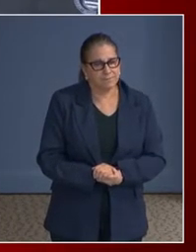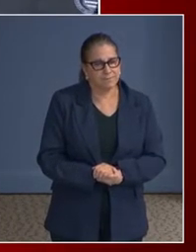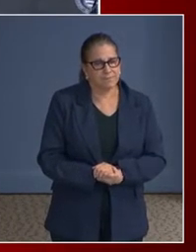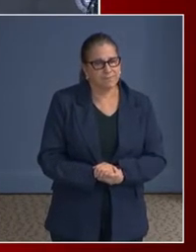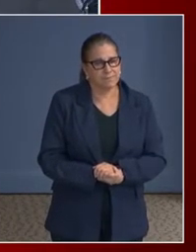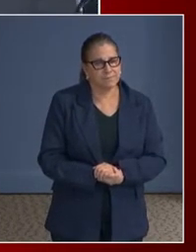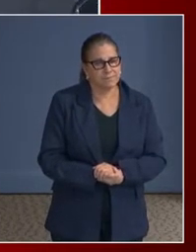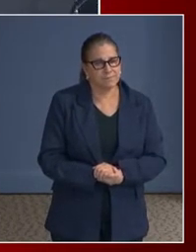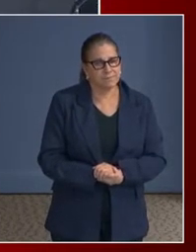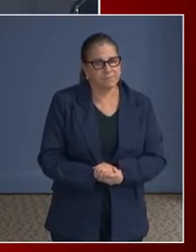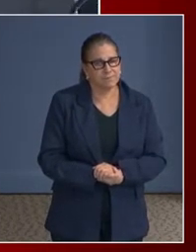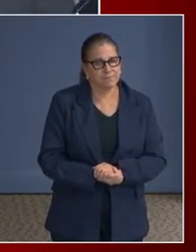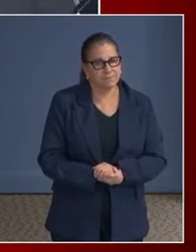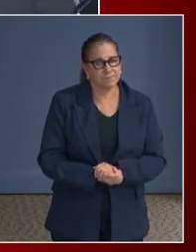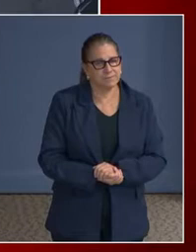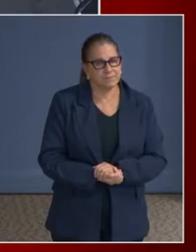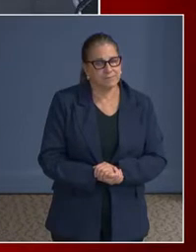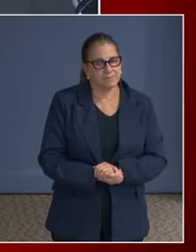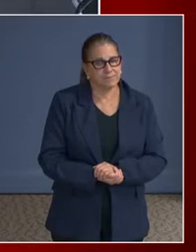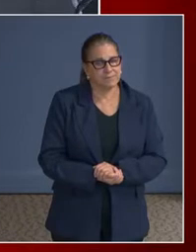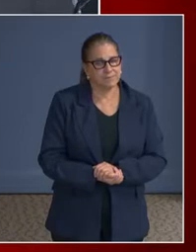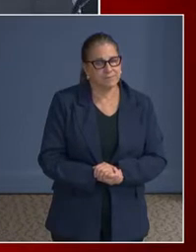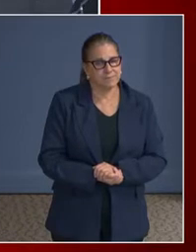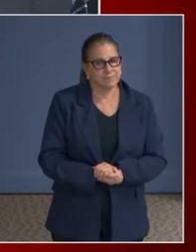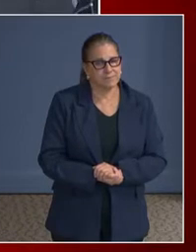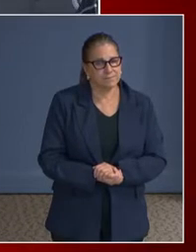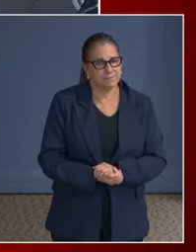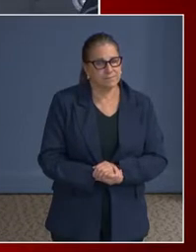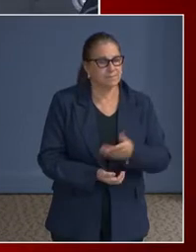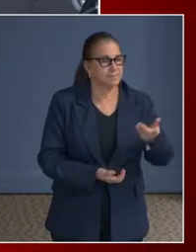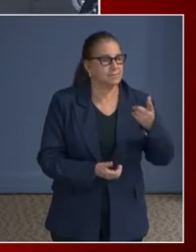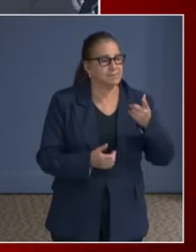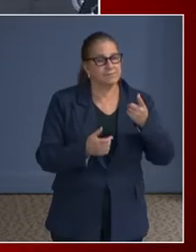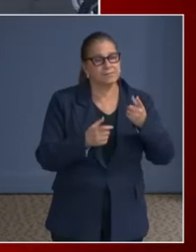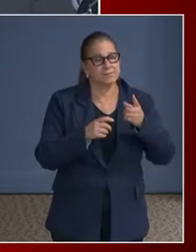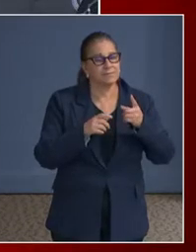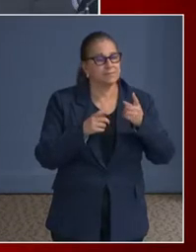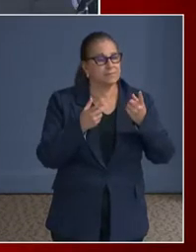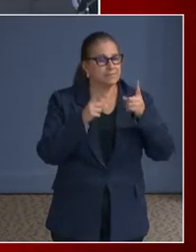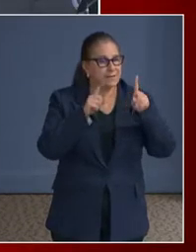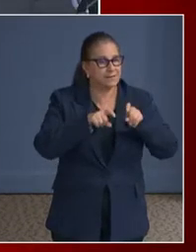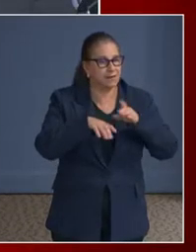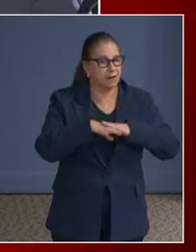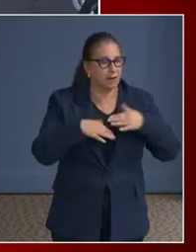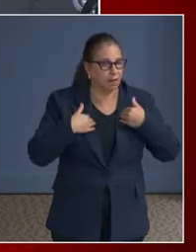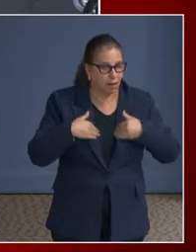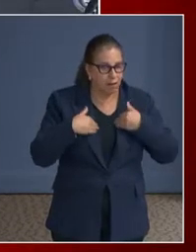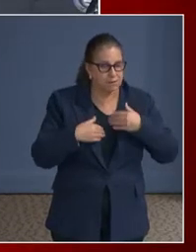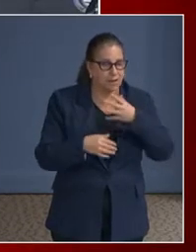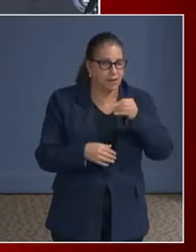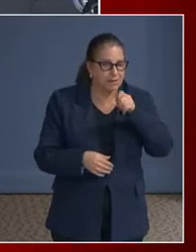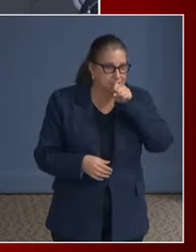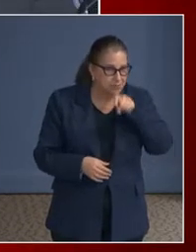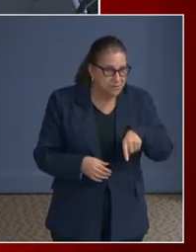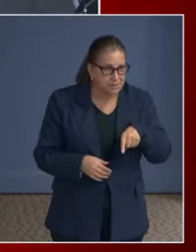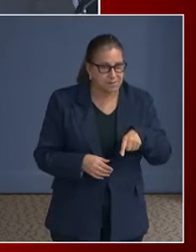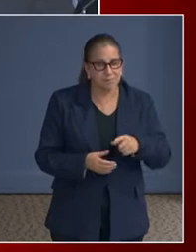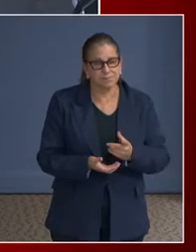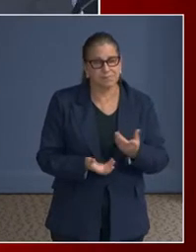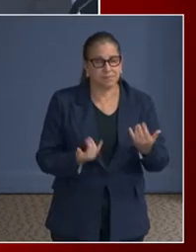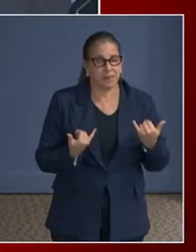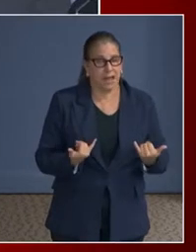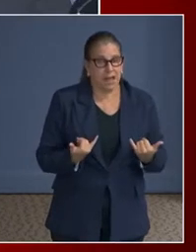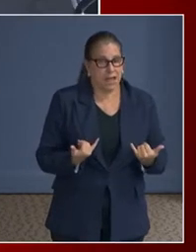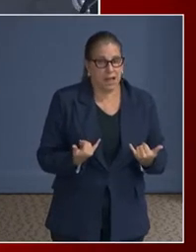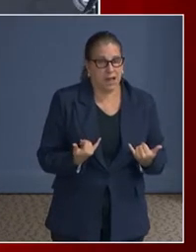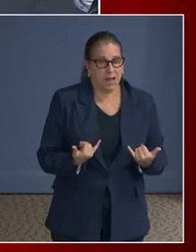particles. So I would not have concerns at this point that there is active virus that has the